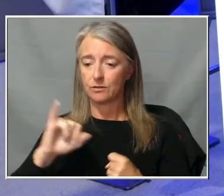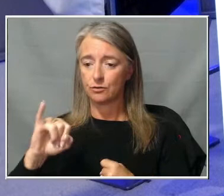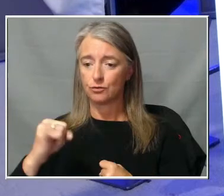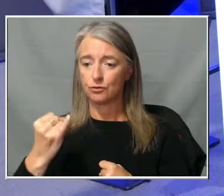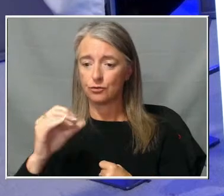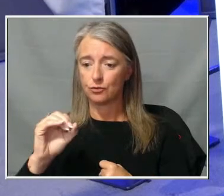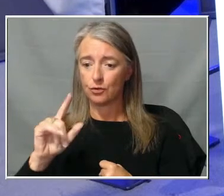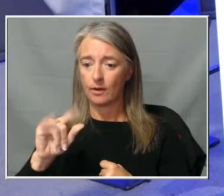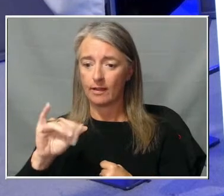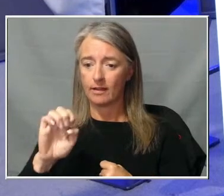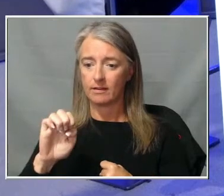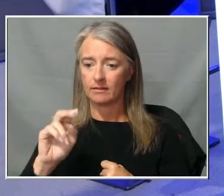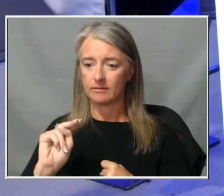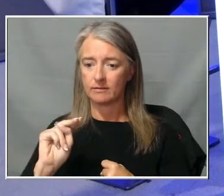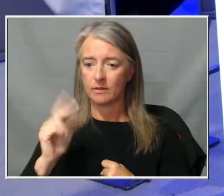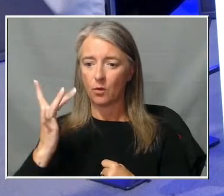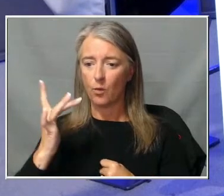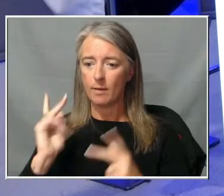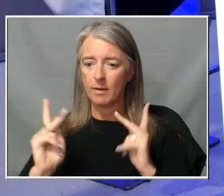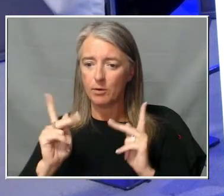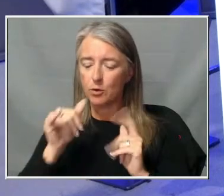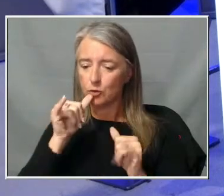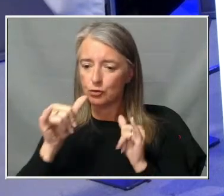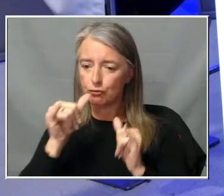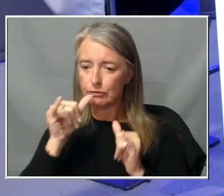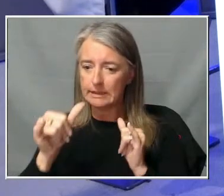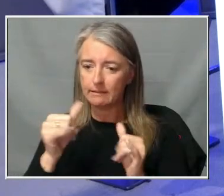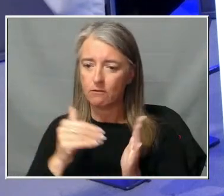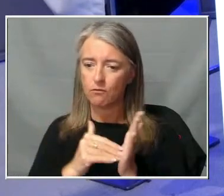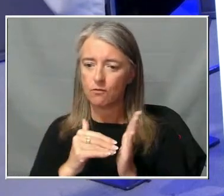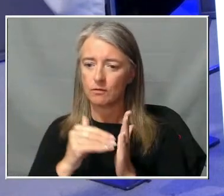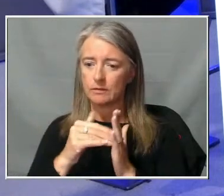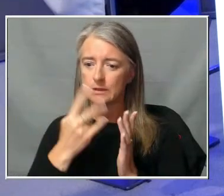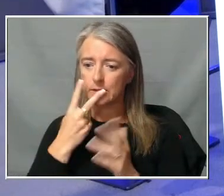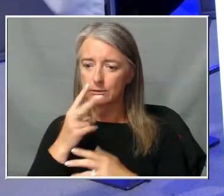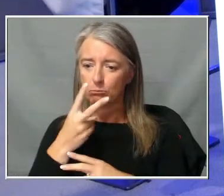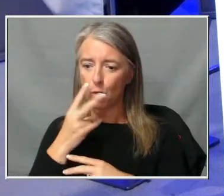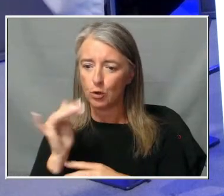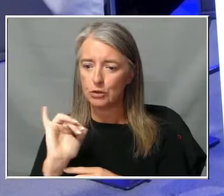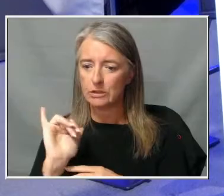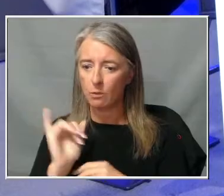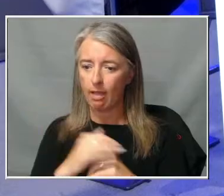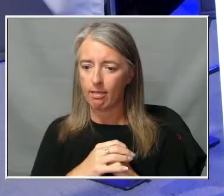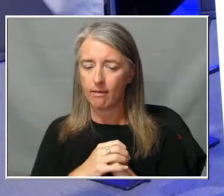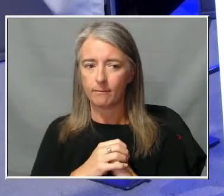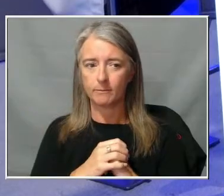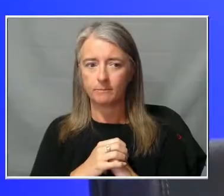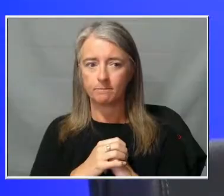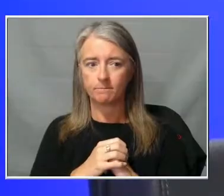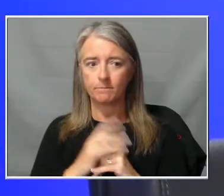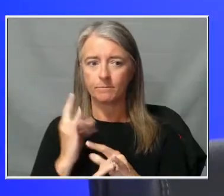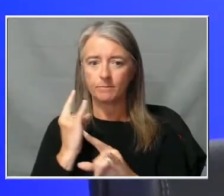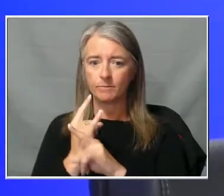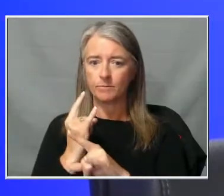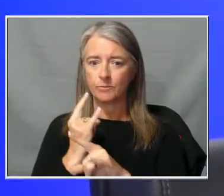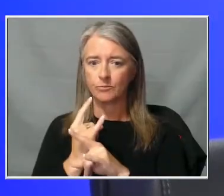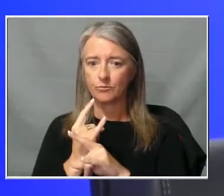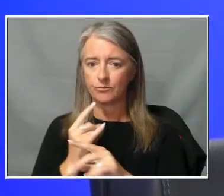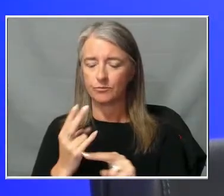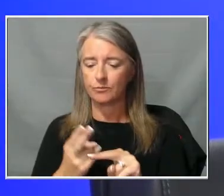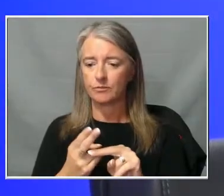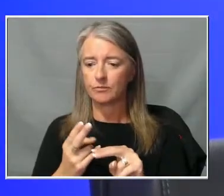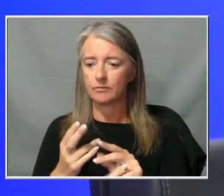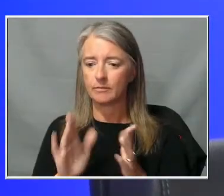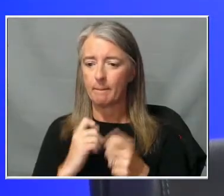why are so many people who drink alcohol often smokers as well? You know, alcohol produces dopamine,